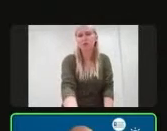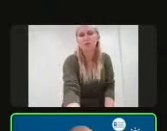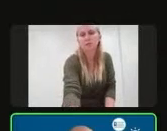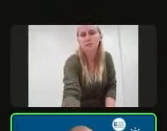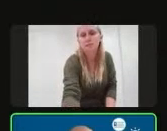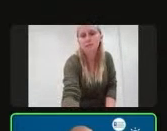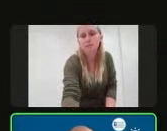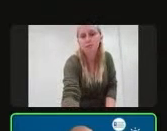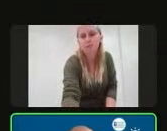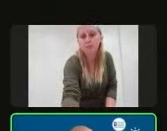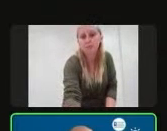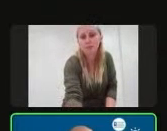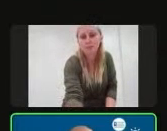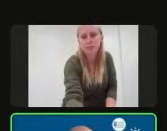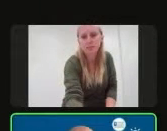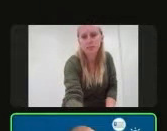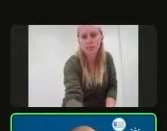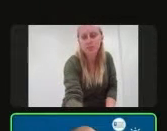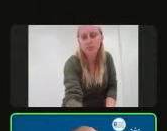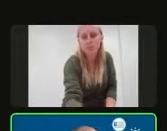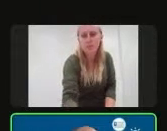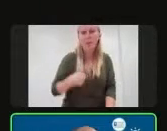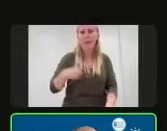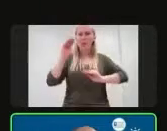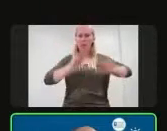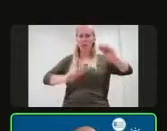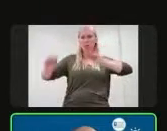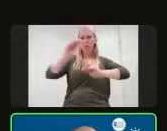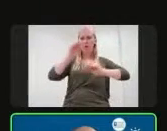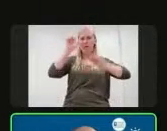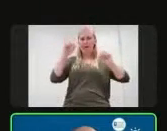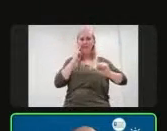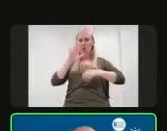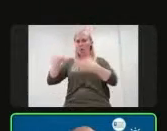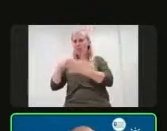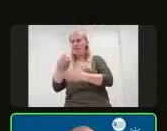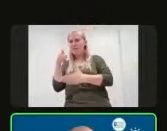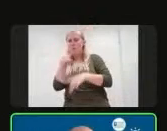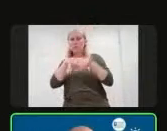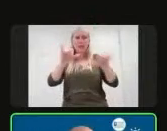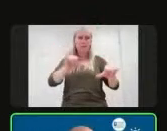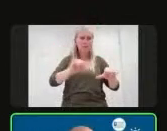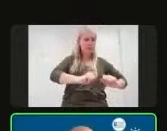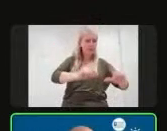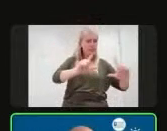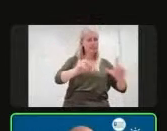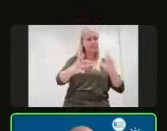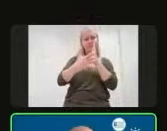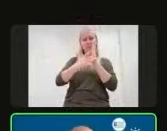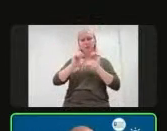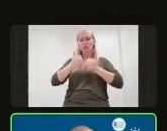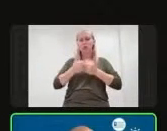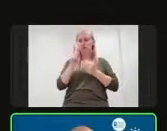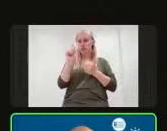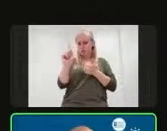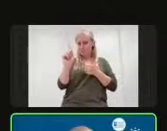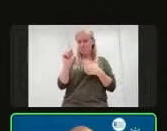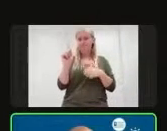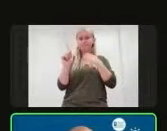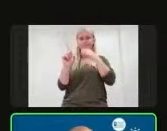so I can see all of you. Excuse me just a moment. Technology challenges.